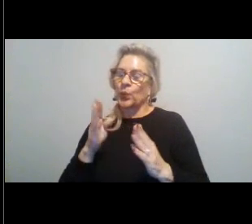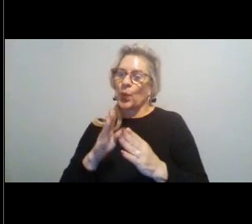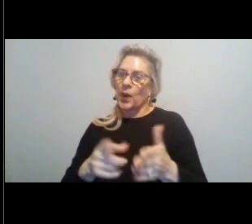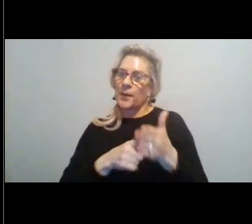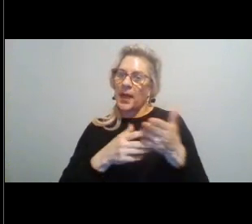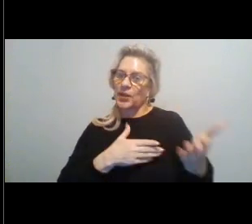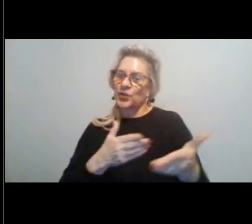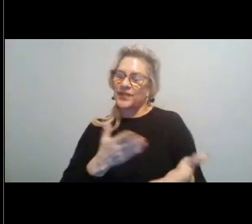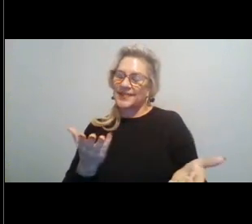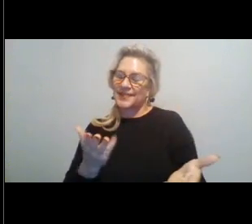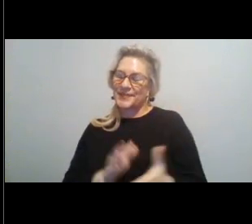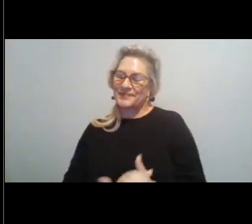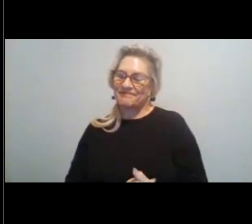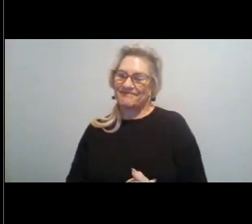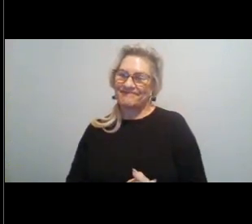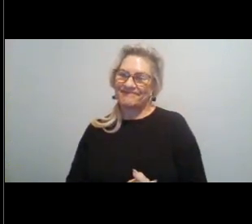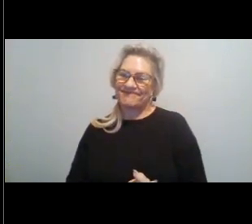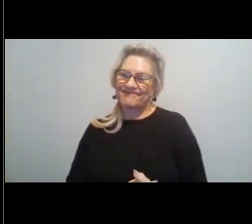your